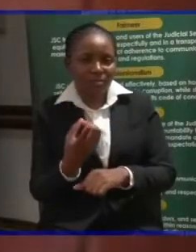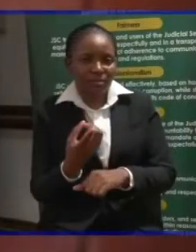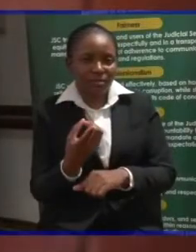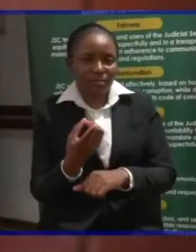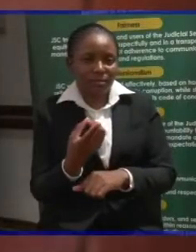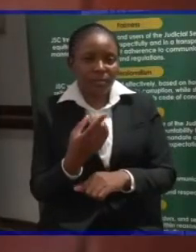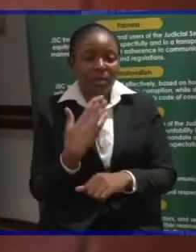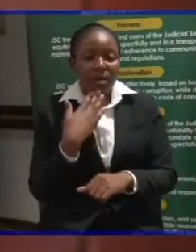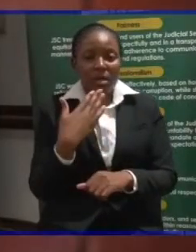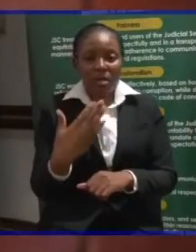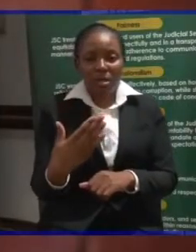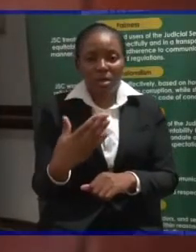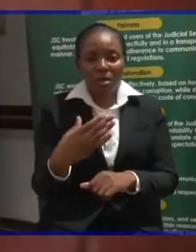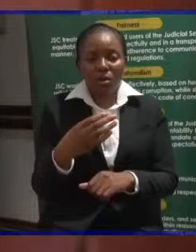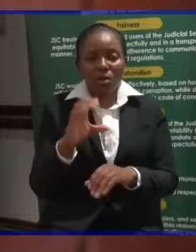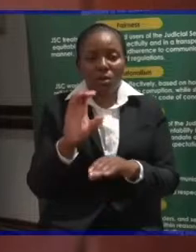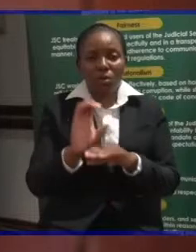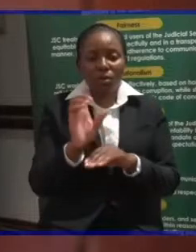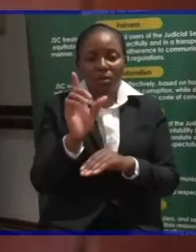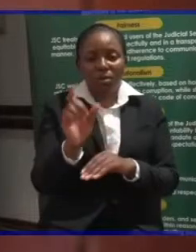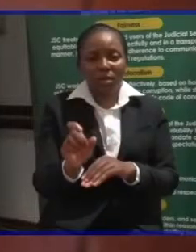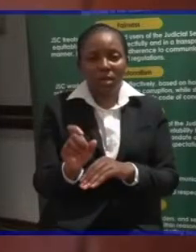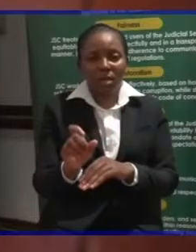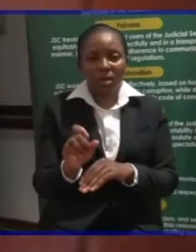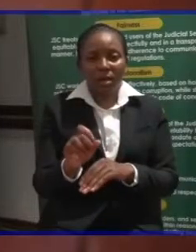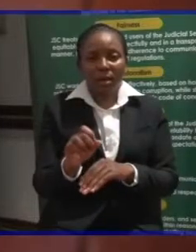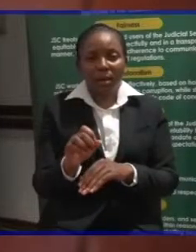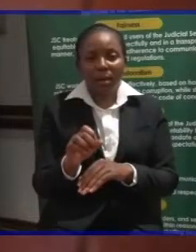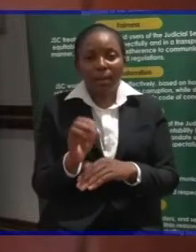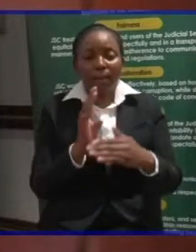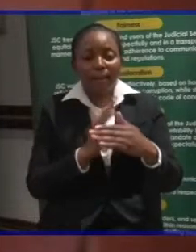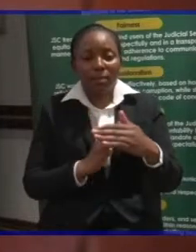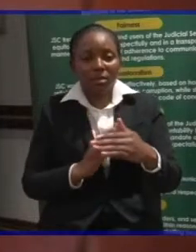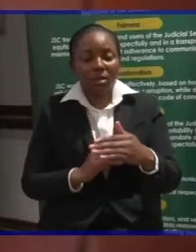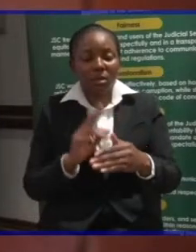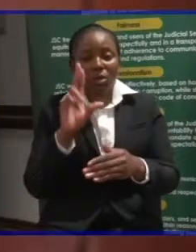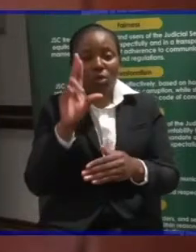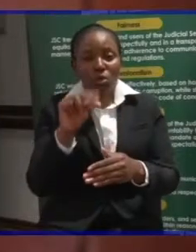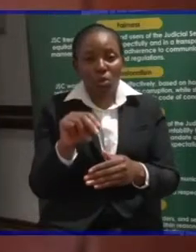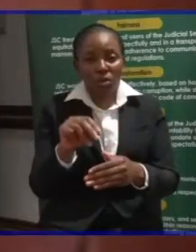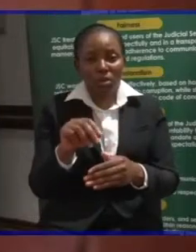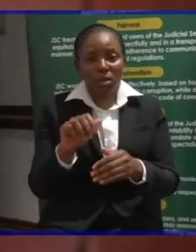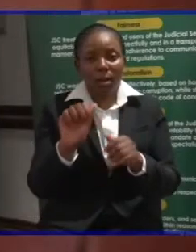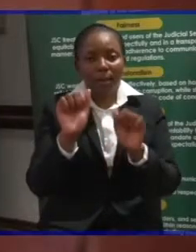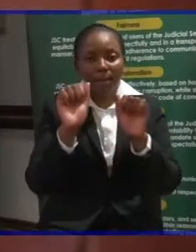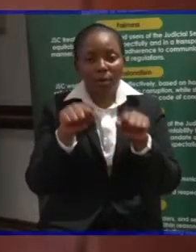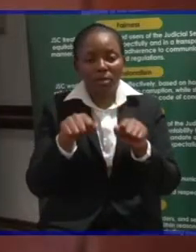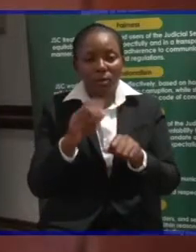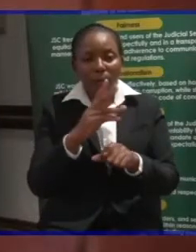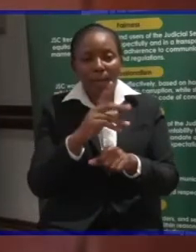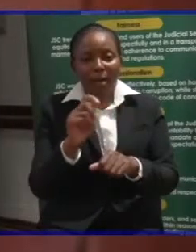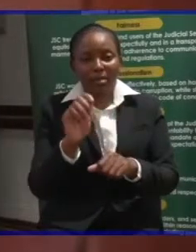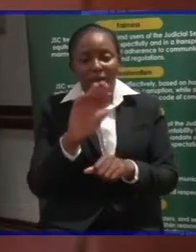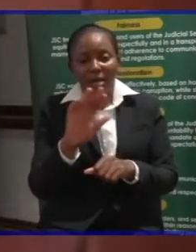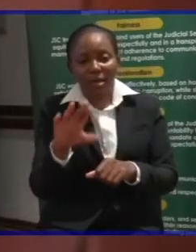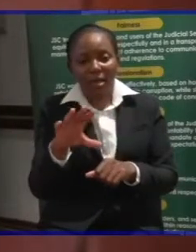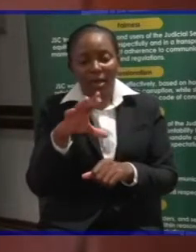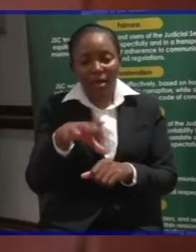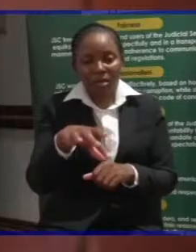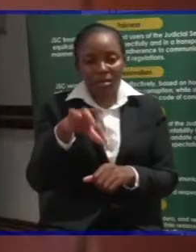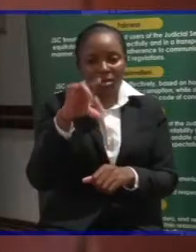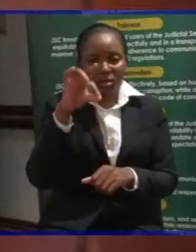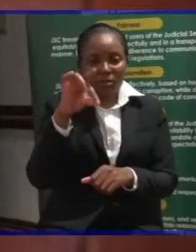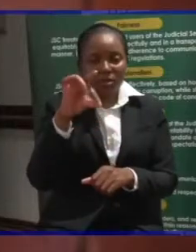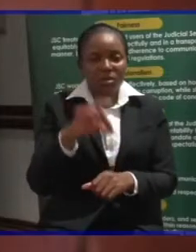Thank you, Commissioner. Generally, it's not possible, but there are exceptions. What are the